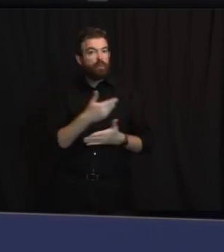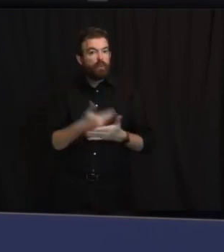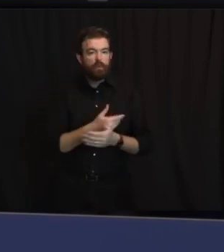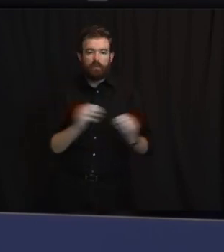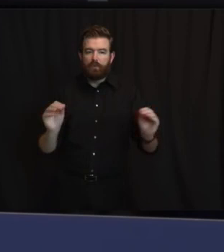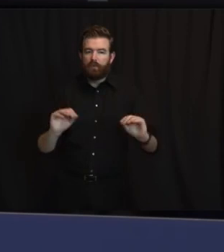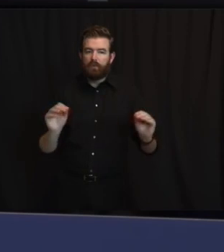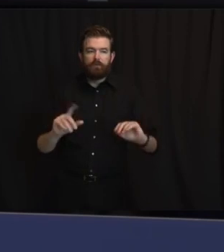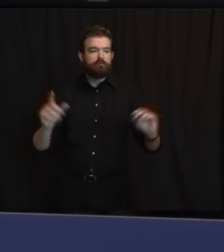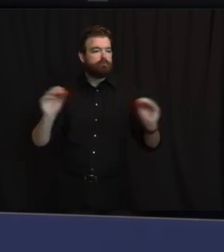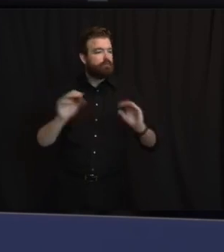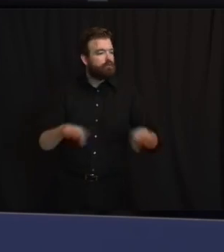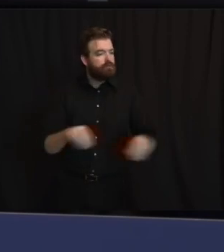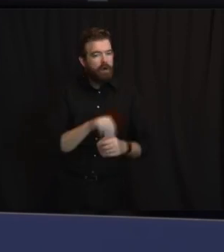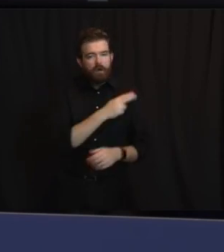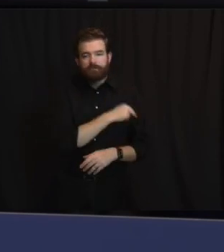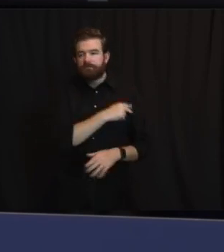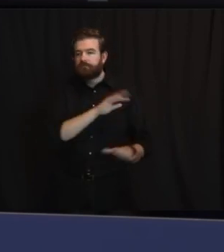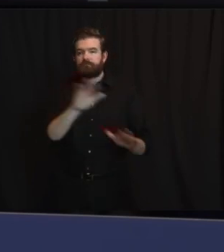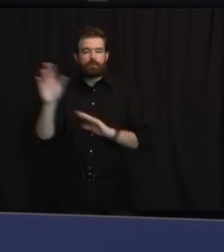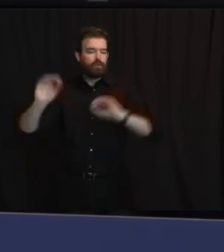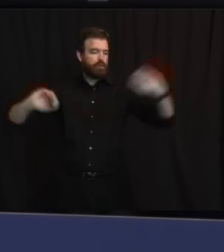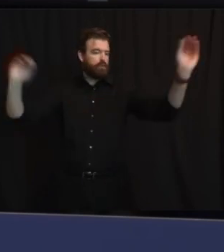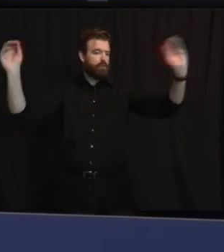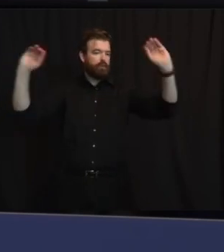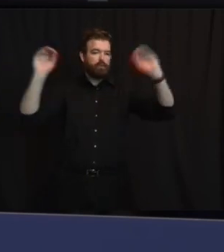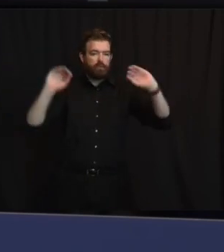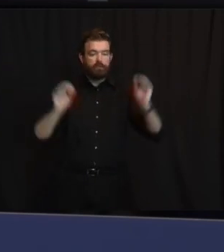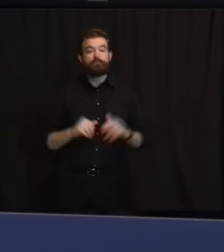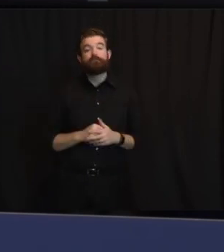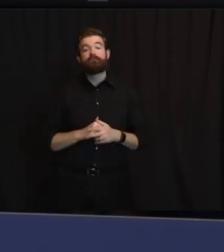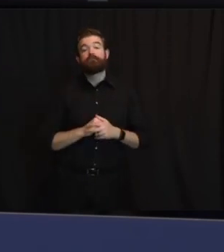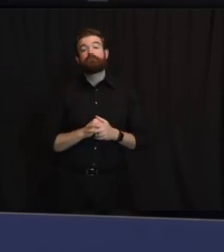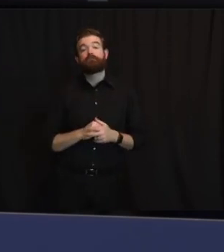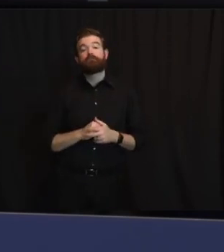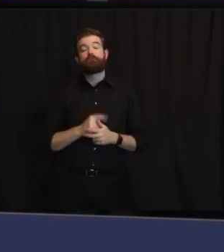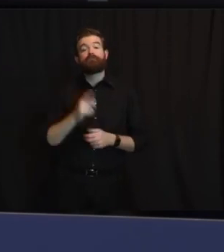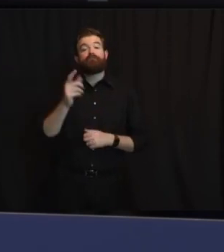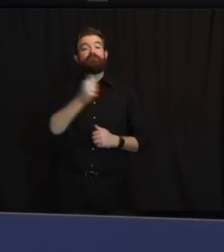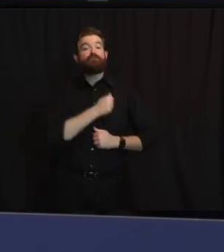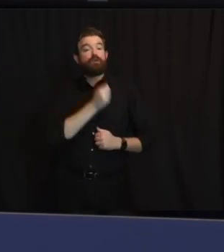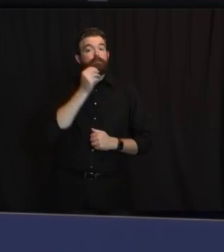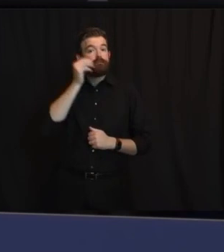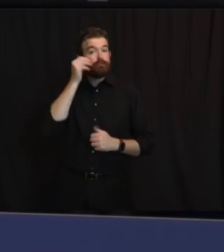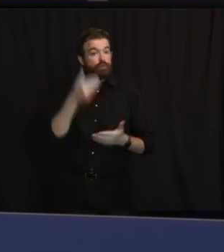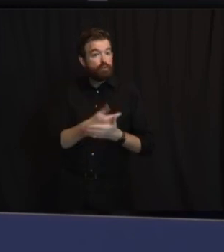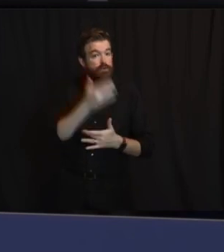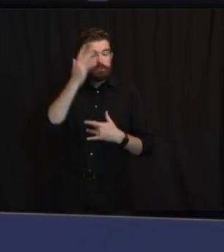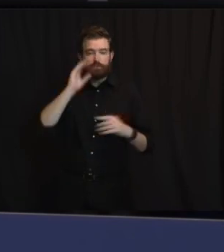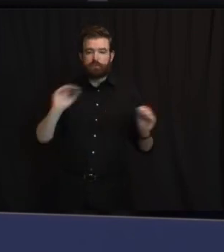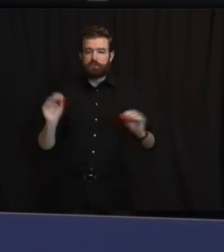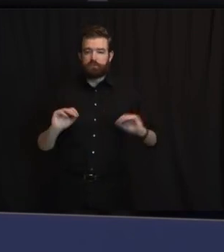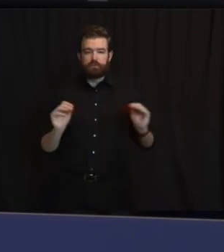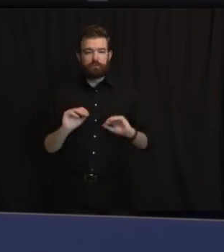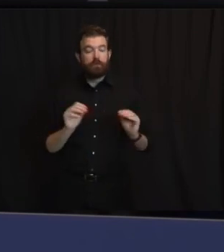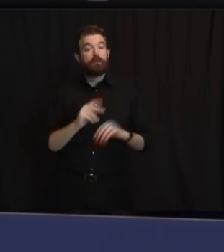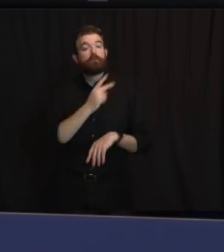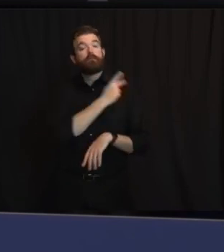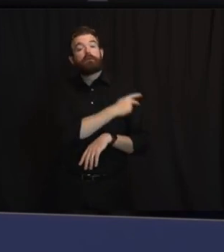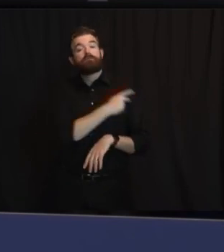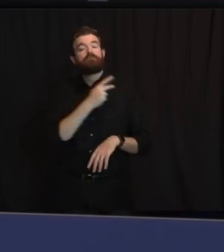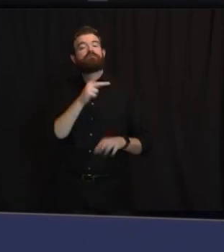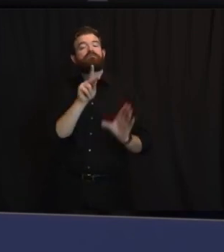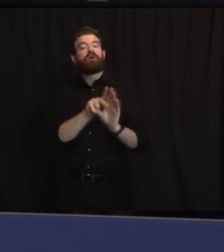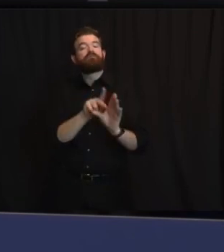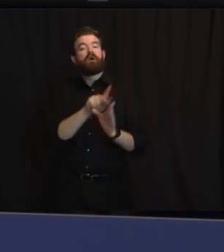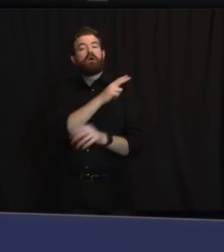point in time. No new cases among residents at the vet homes, and no new cases among patients at the psych hospitals.